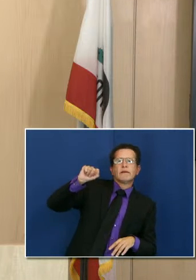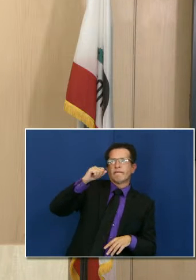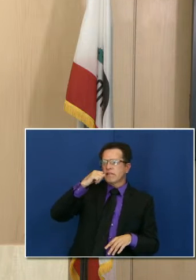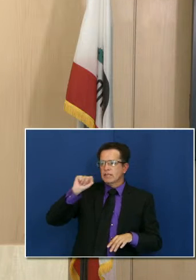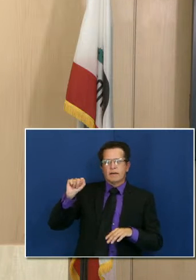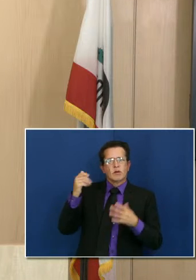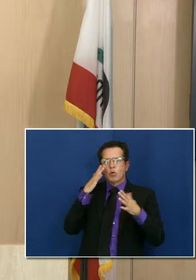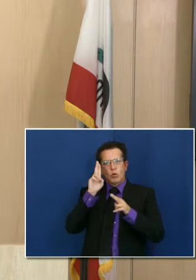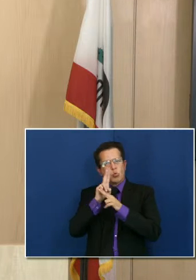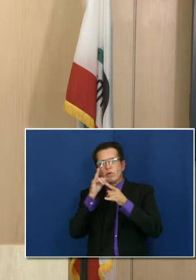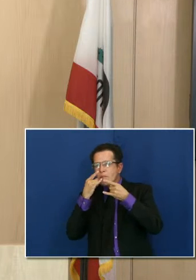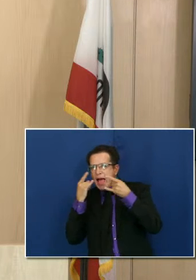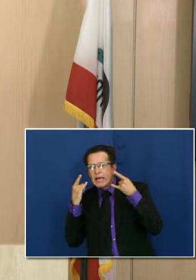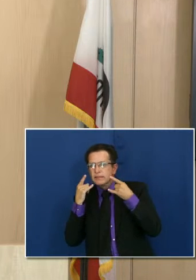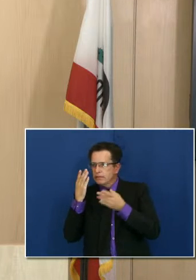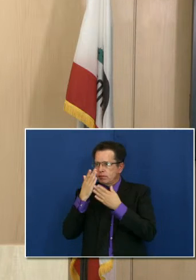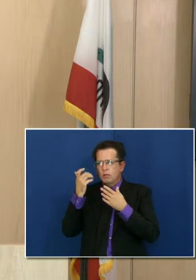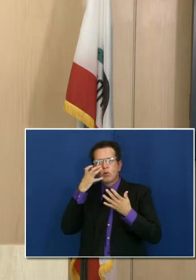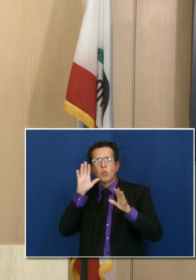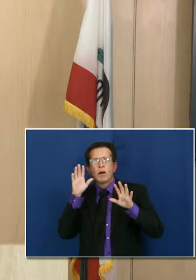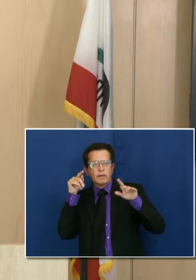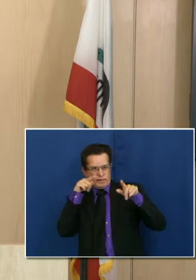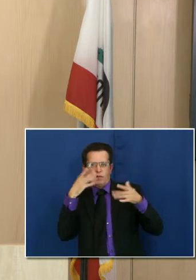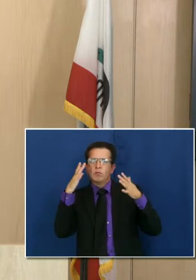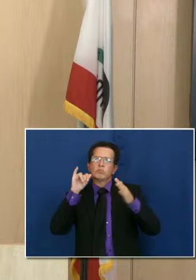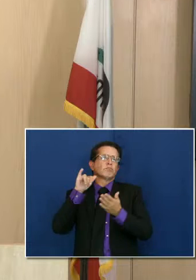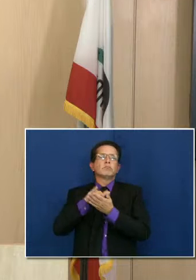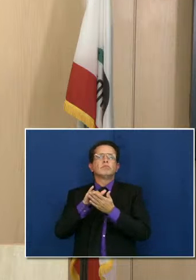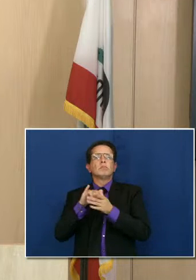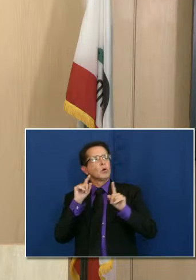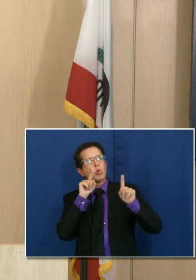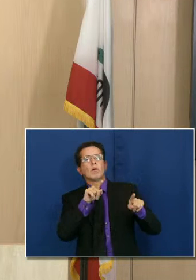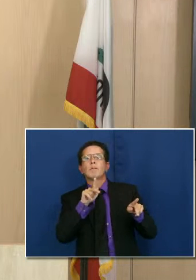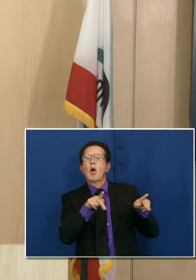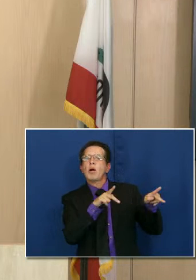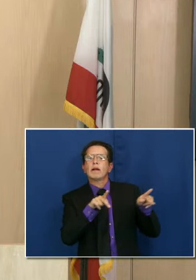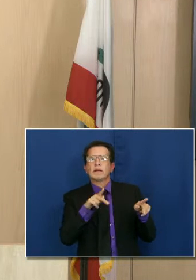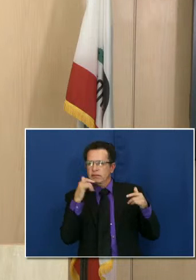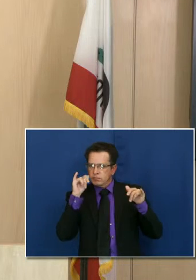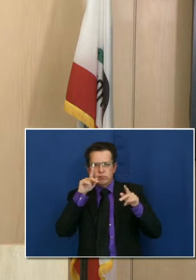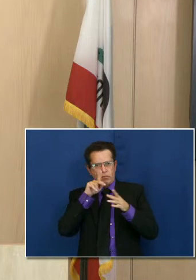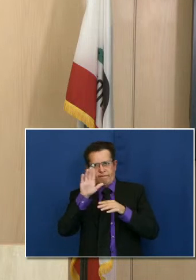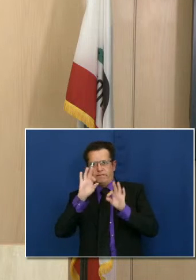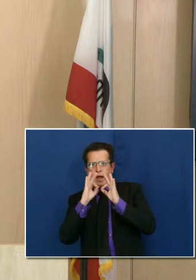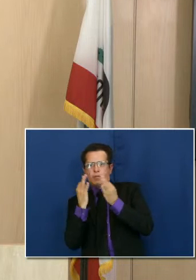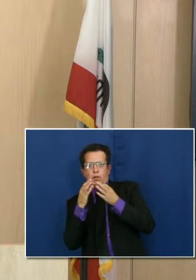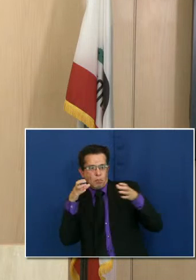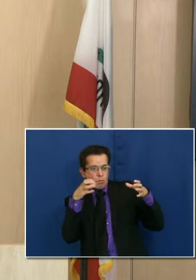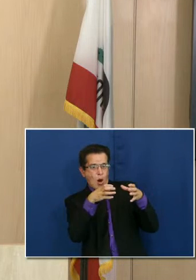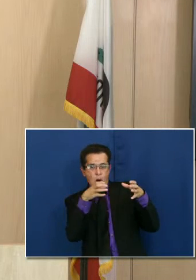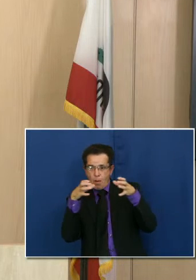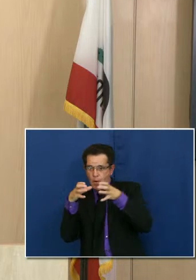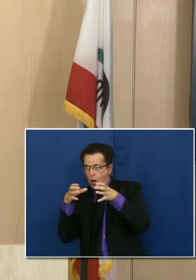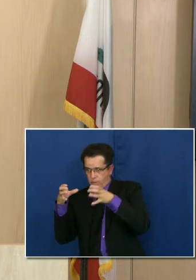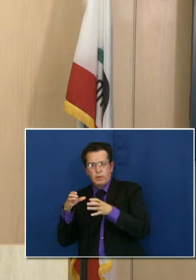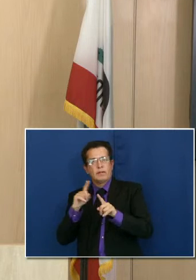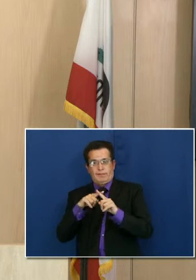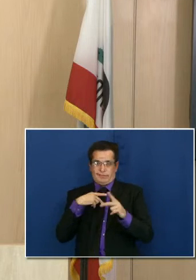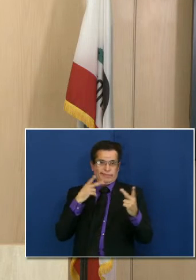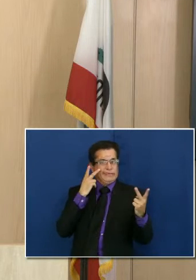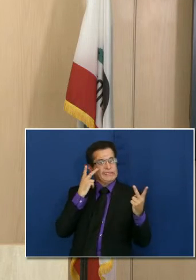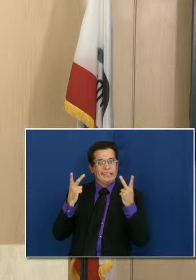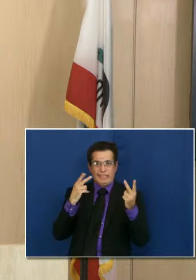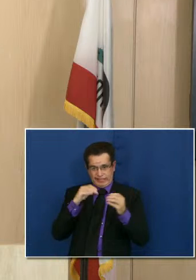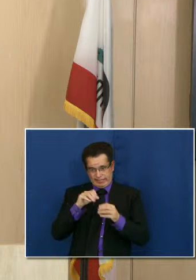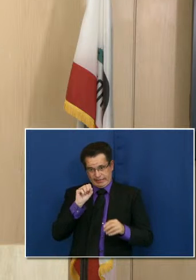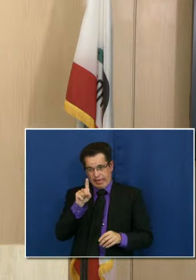and masks, avoiding those indoor settings, physically distancing from non-household members. What you're seeing play out before you today, both in San Diego and